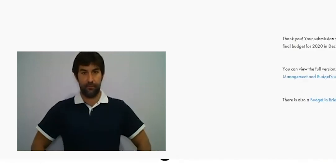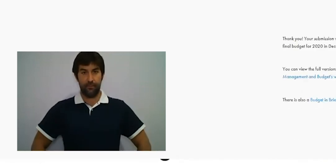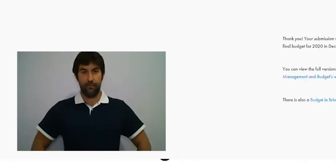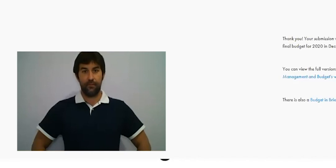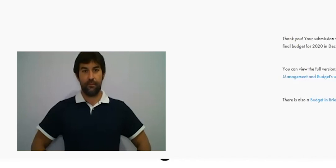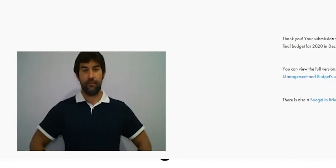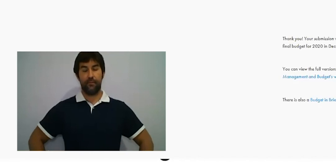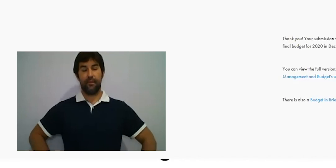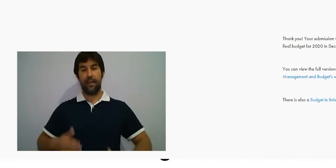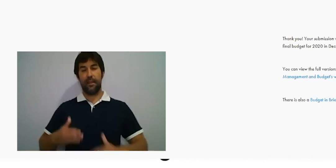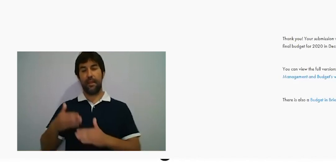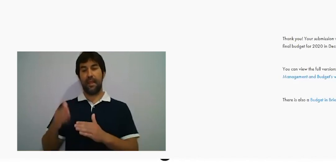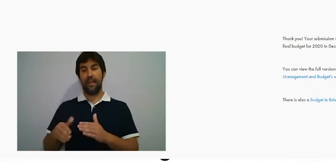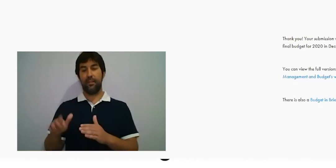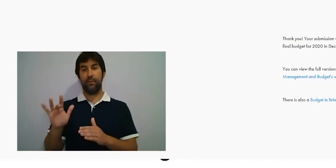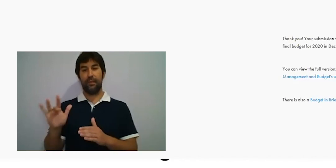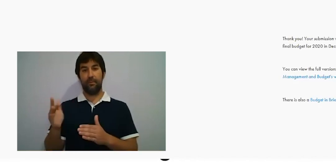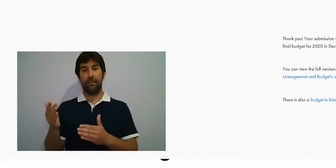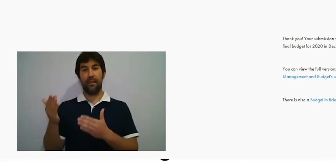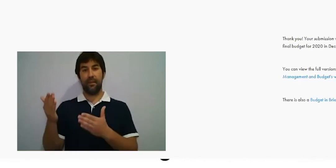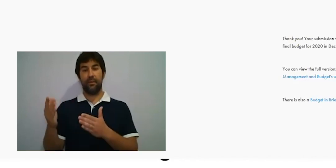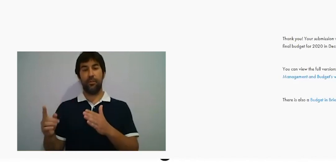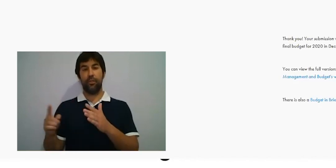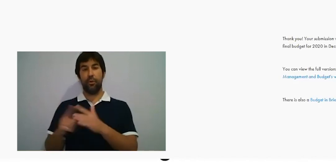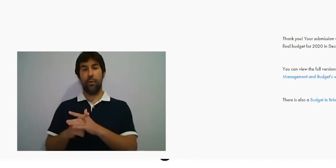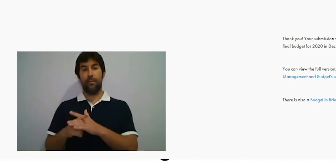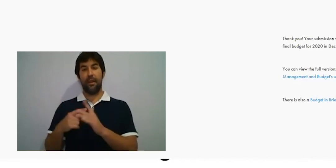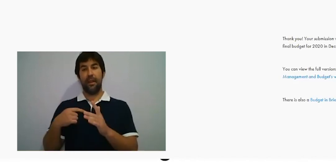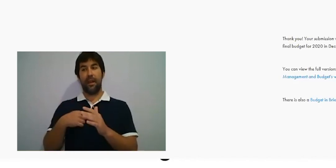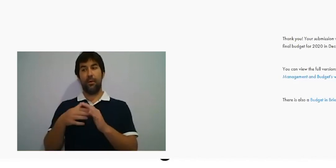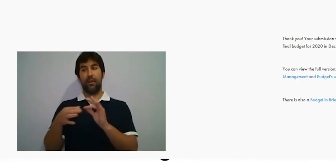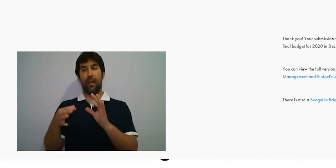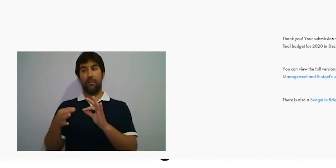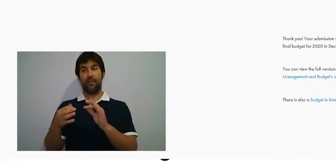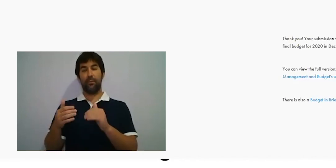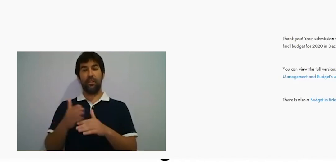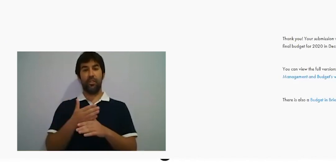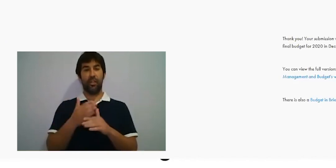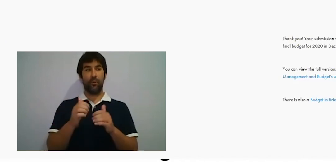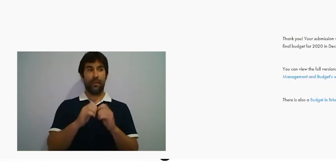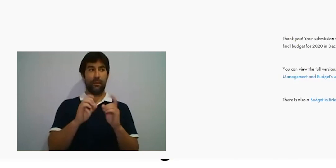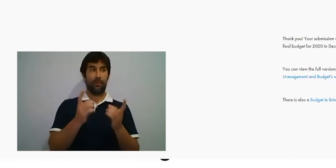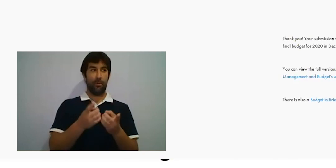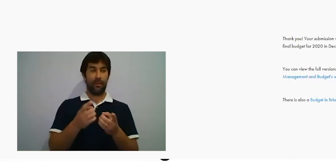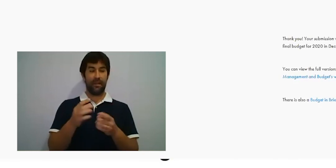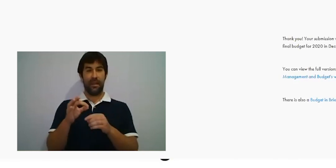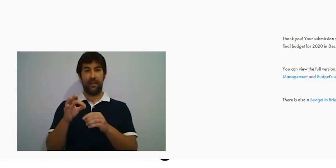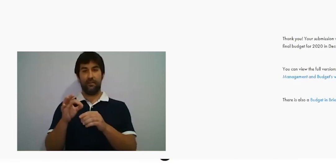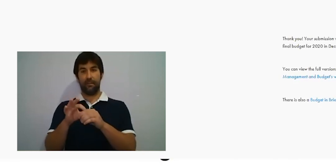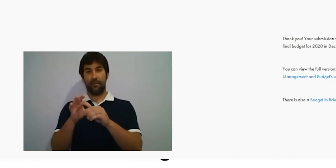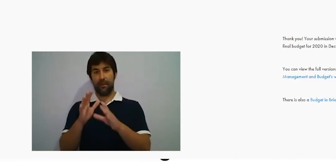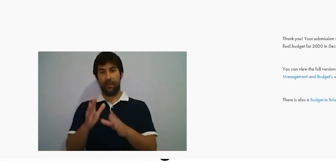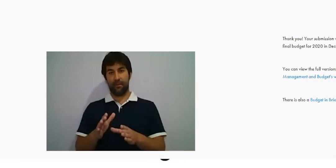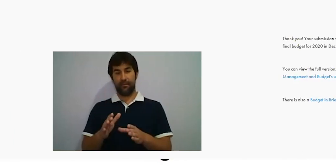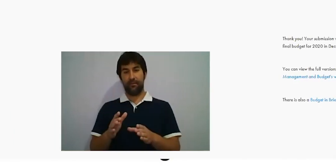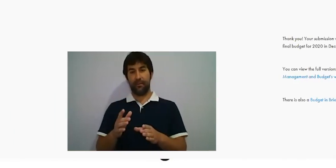opportunities presented by these two sites, as well as other critical destinations of healthcare, education, and other activities.